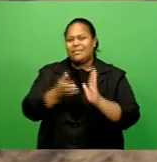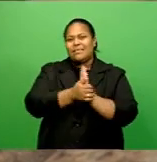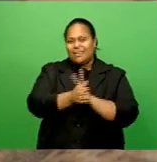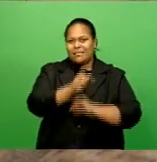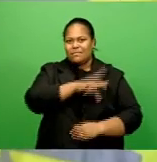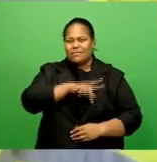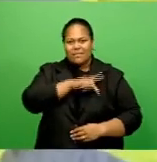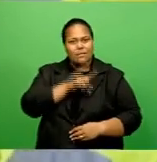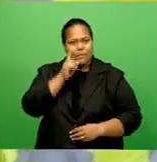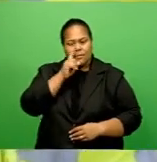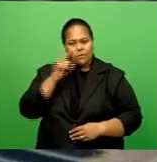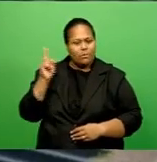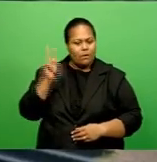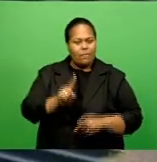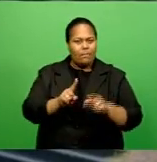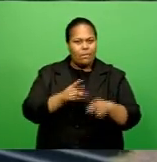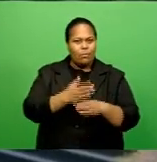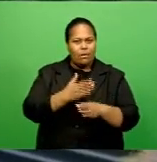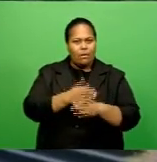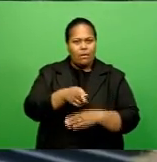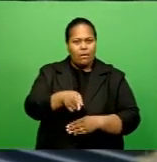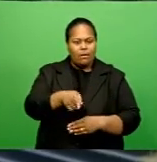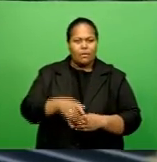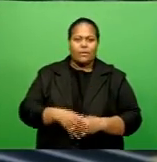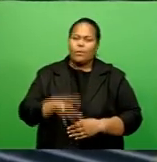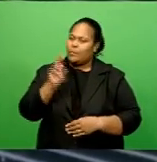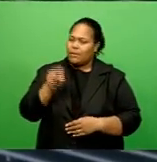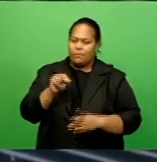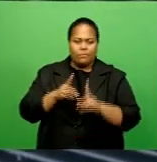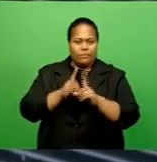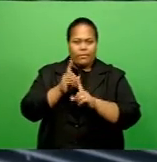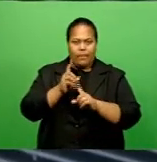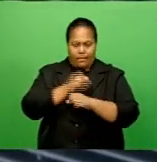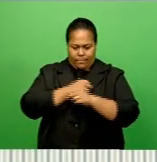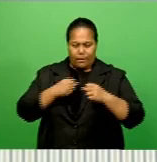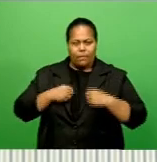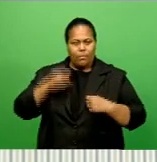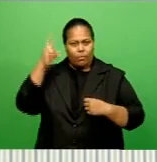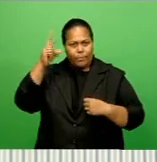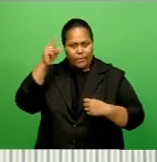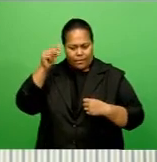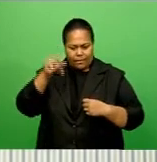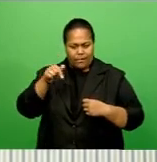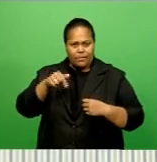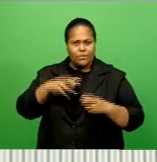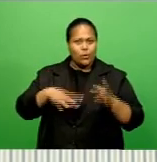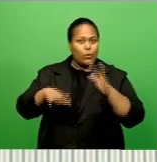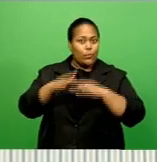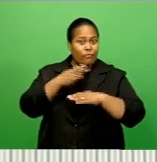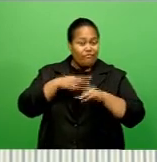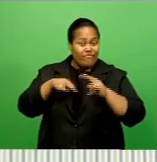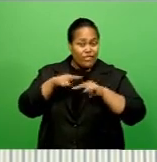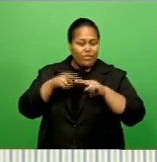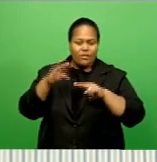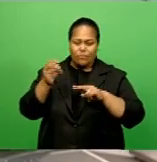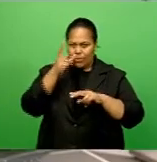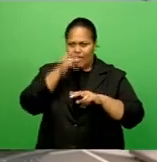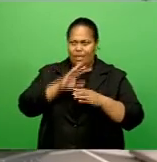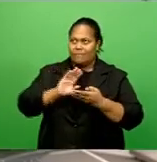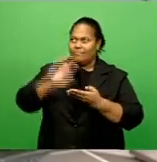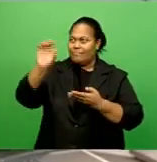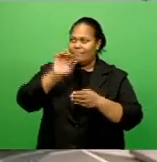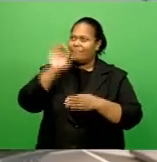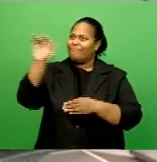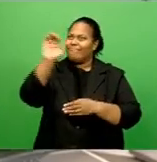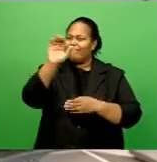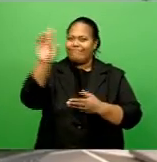the expertise to make these things happen. We need to develop our ability locally here in Fiji so we can tap into these funding sources. The